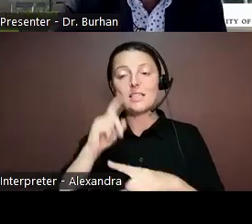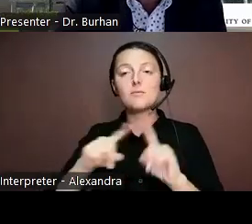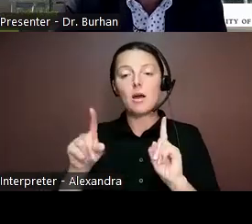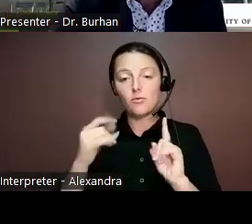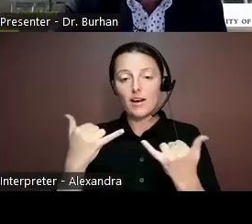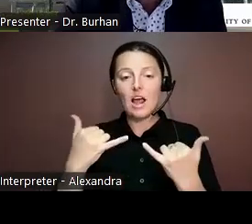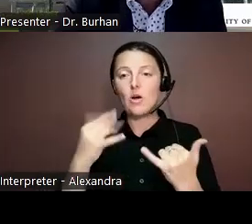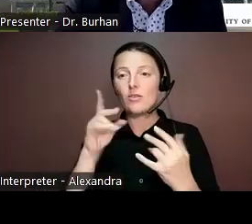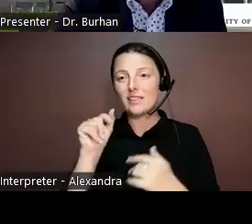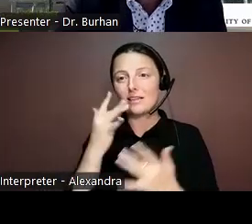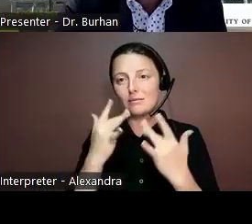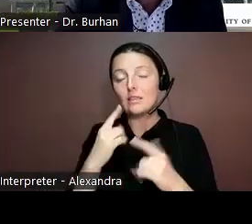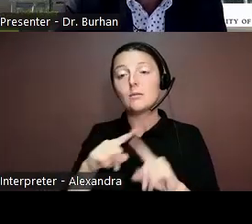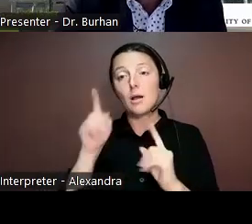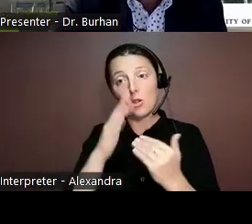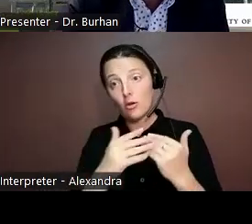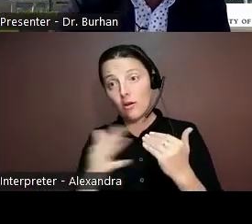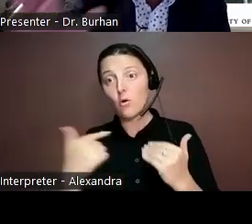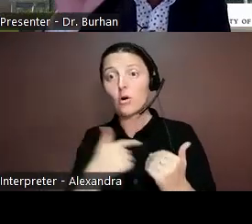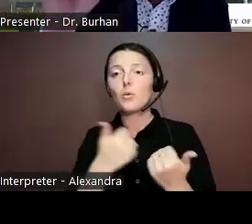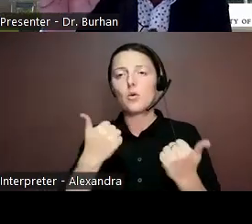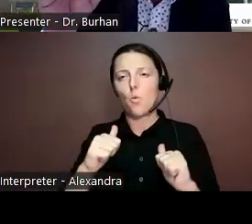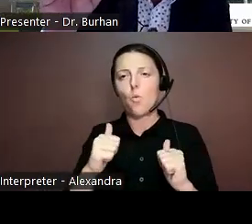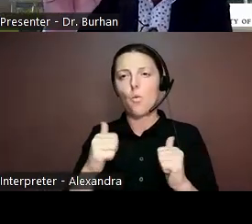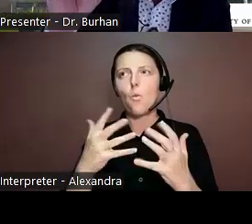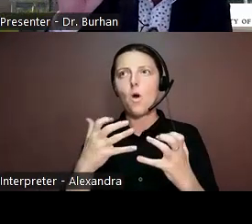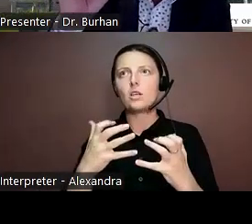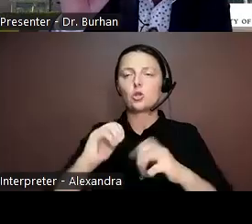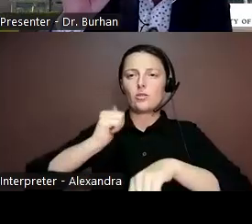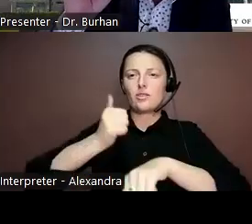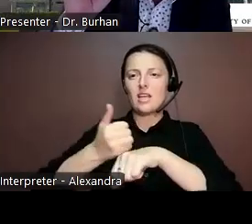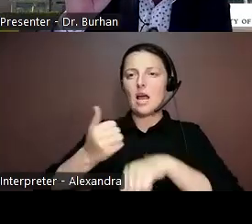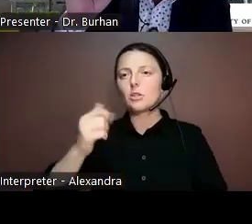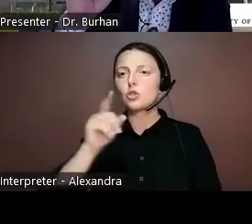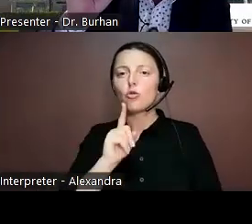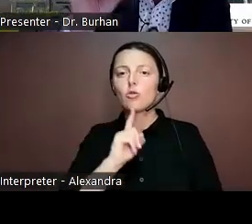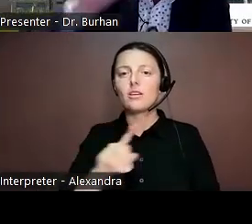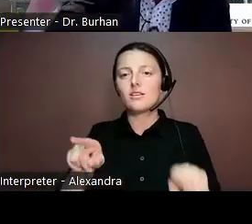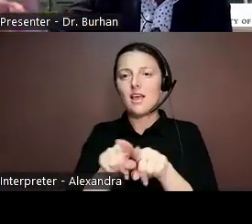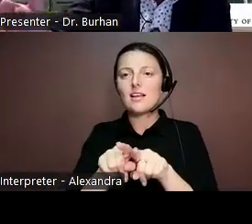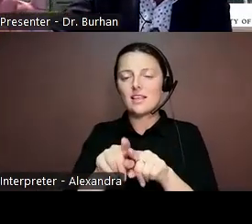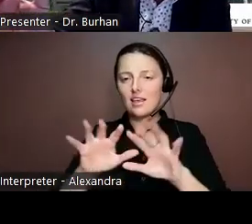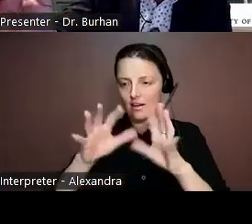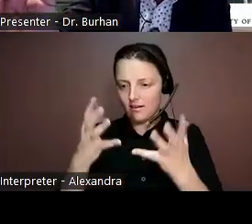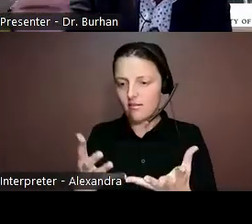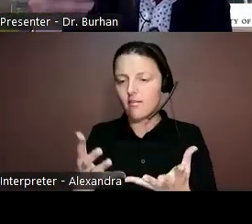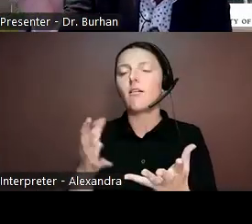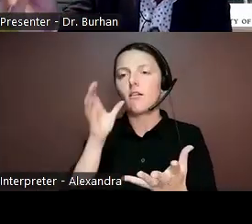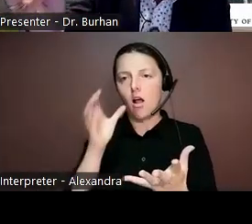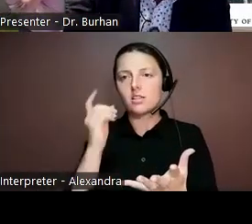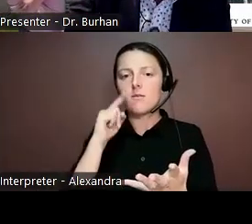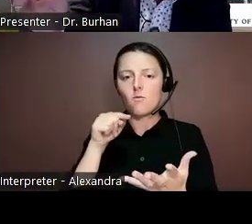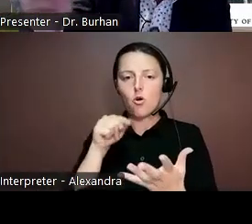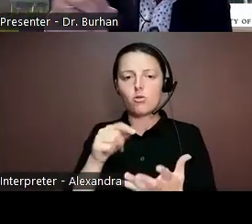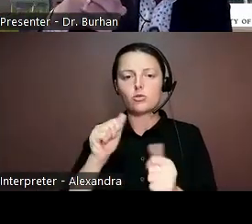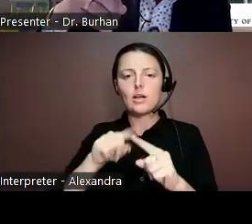defining loneliness as a construct and try to identify a phenotype that will allow us to start thinking about interventions. So could the